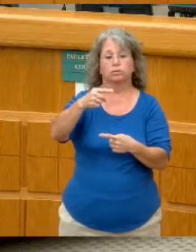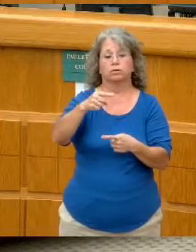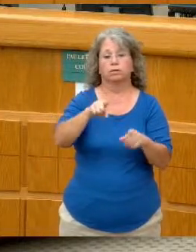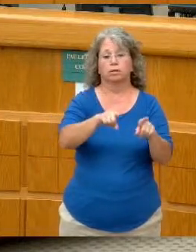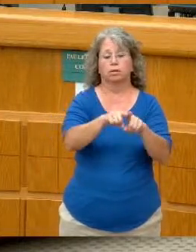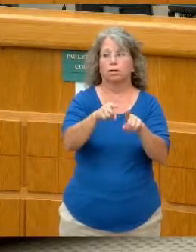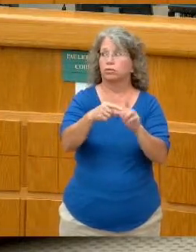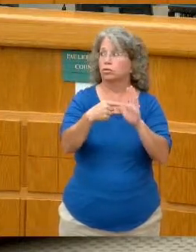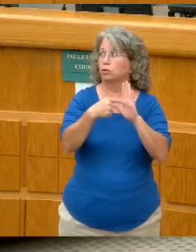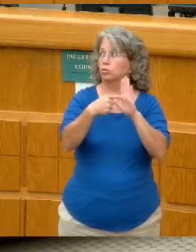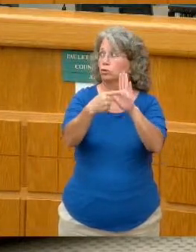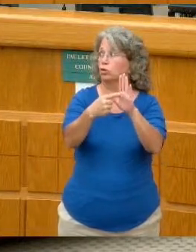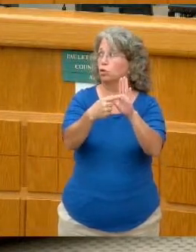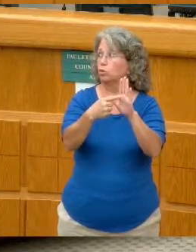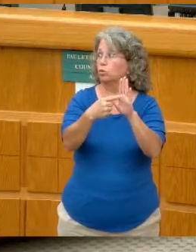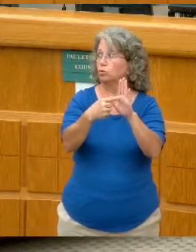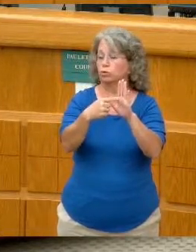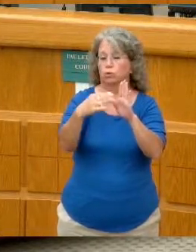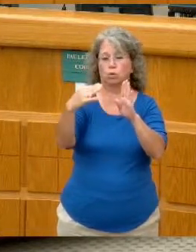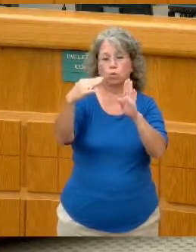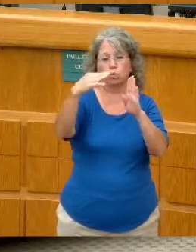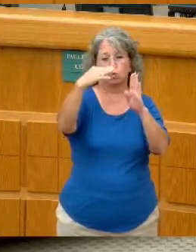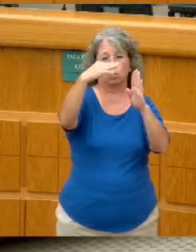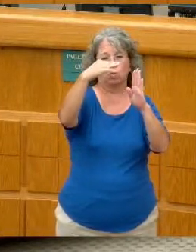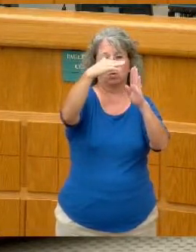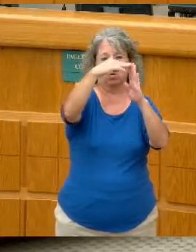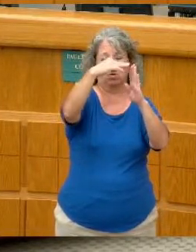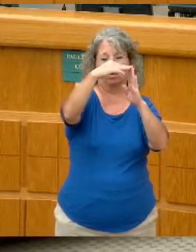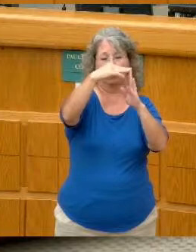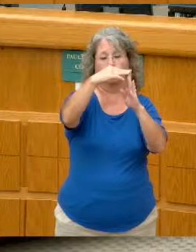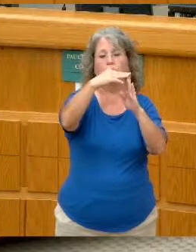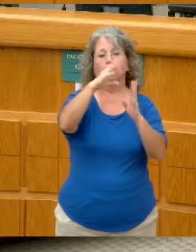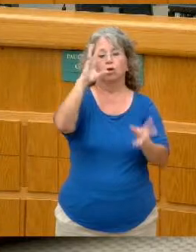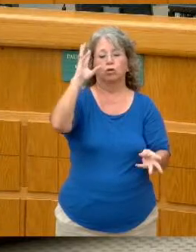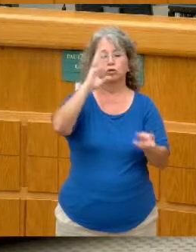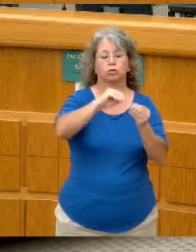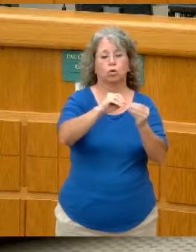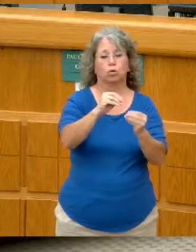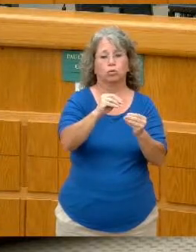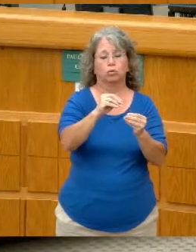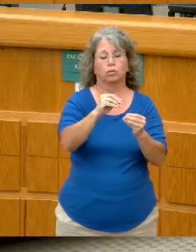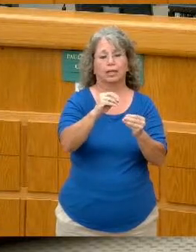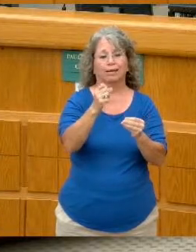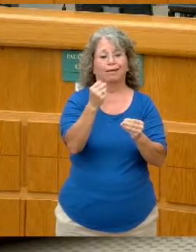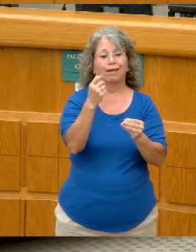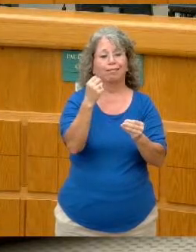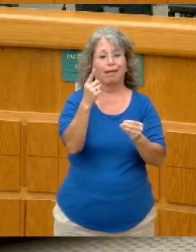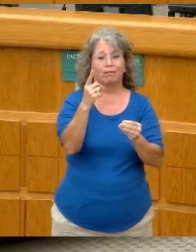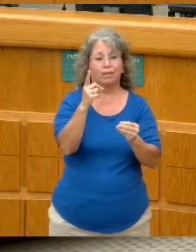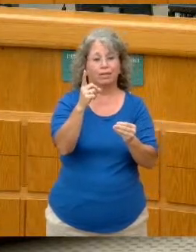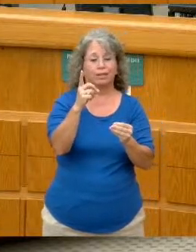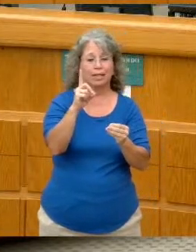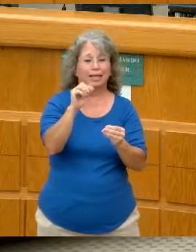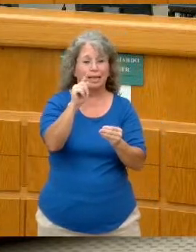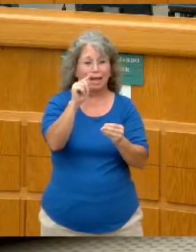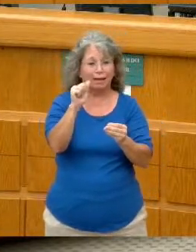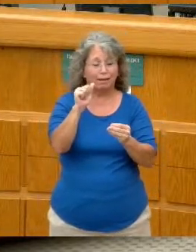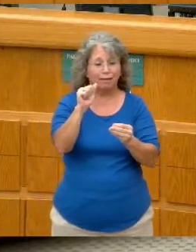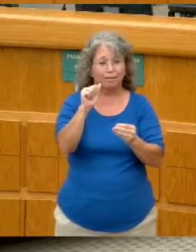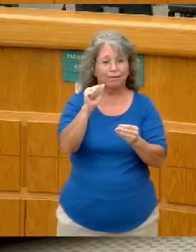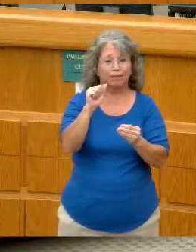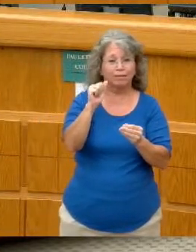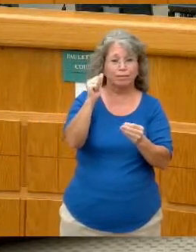in the upper left-hand corner the total of 11 data drops that we have received. That's the totality of